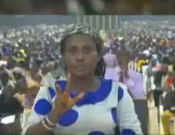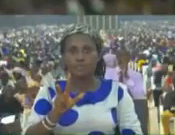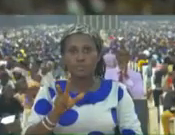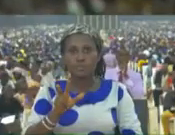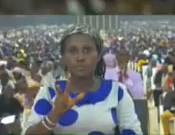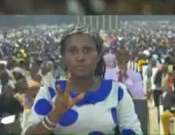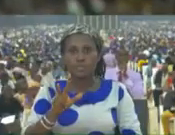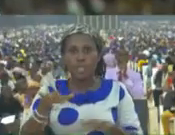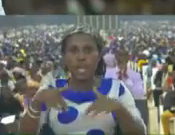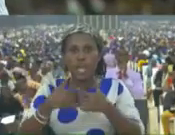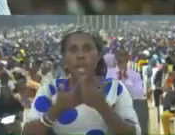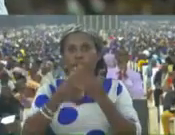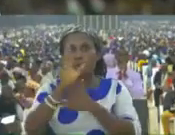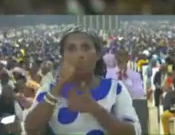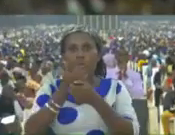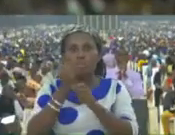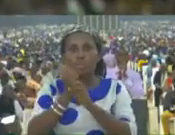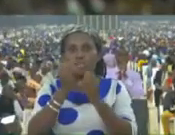the heavens and the earth,